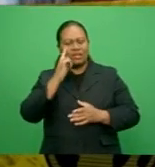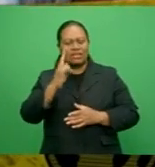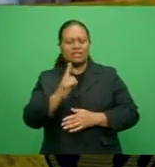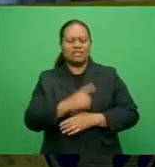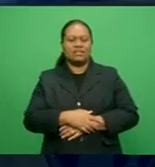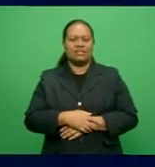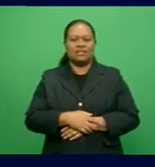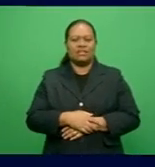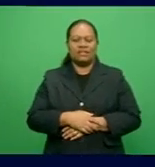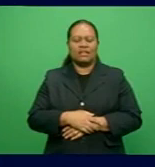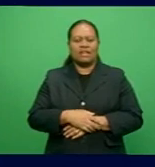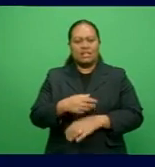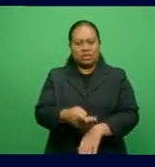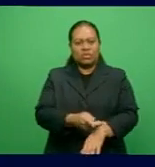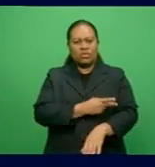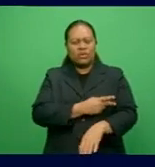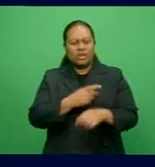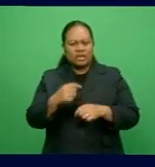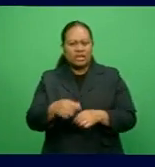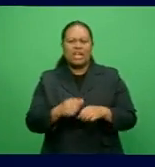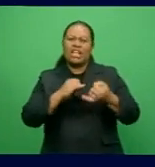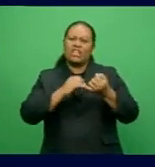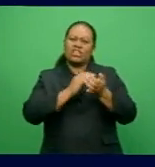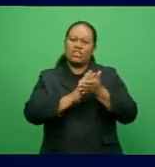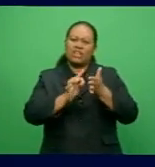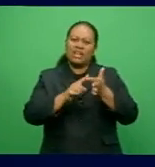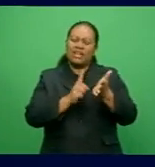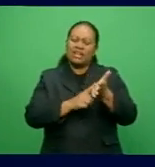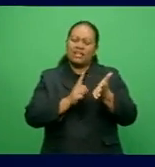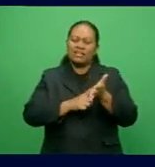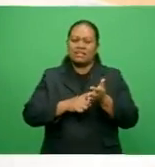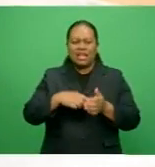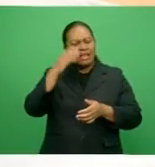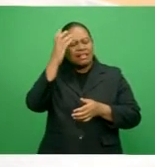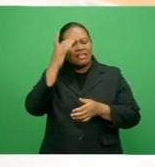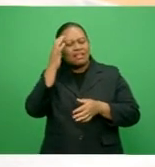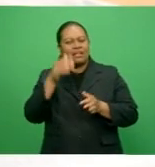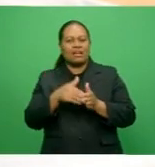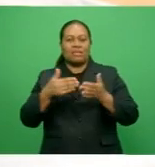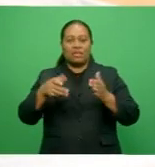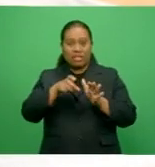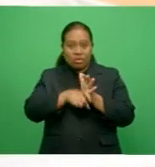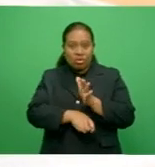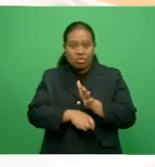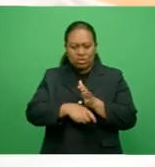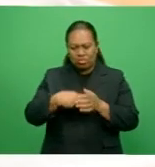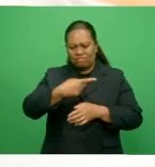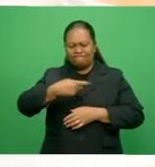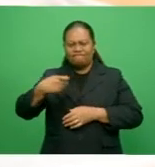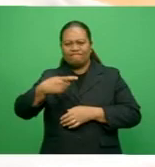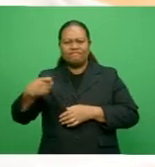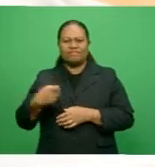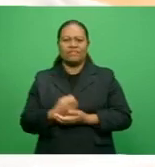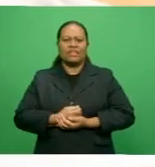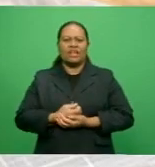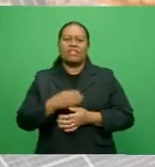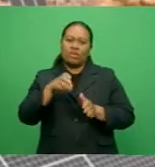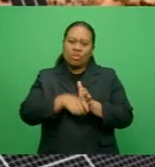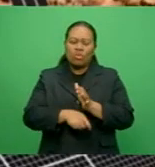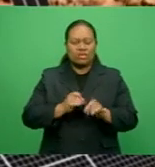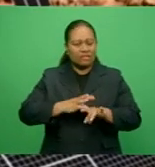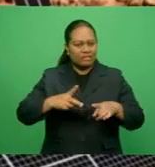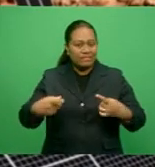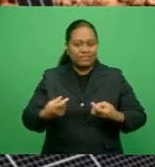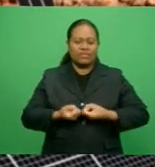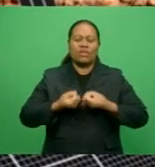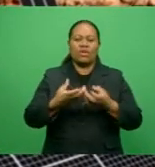giants to go green, Royal Dutch Shell is thinking big about costs. Sources say it's looking to slash up to 40% of the cost of producing oil